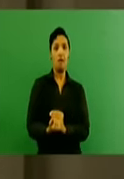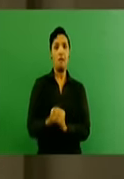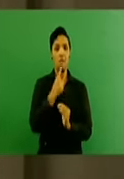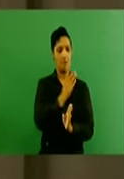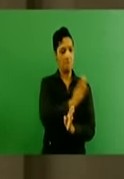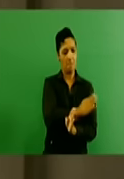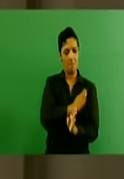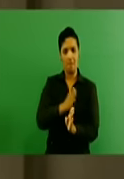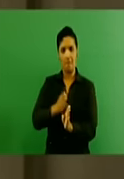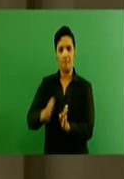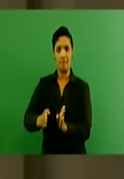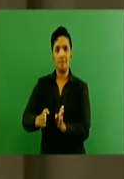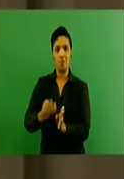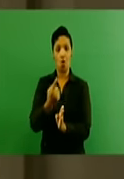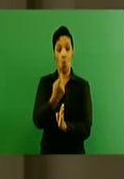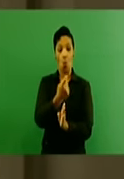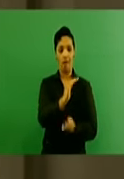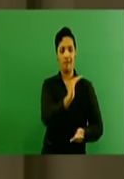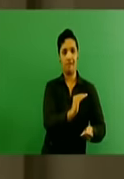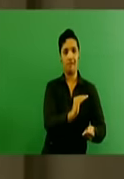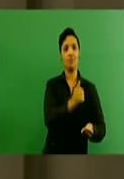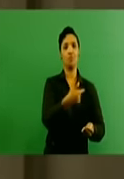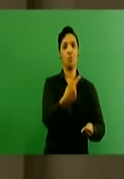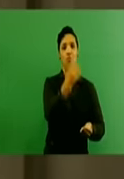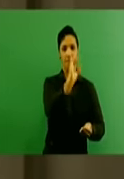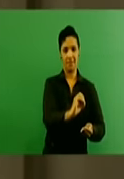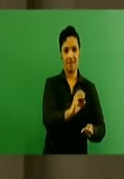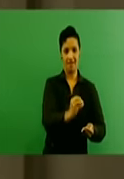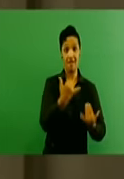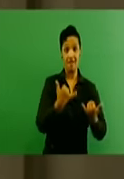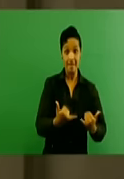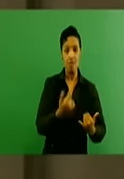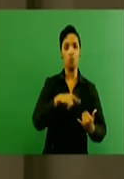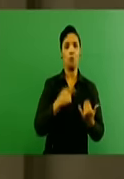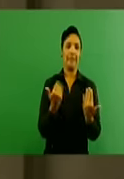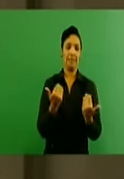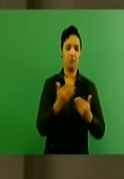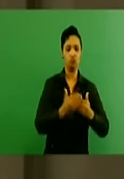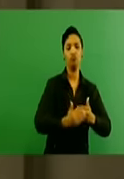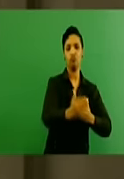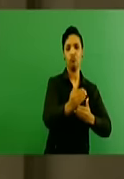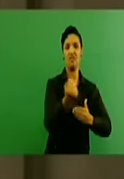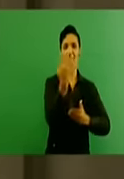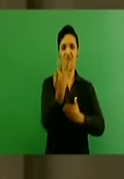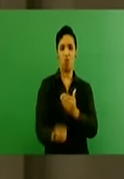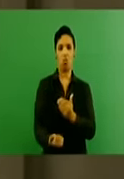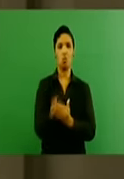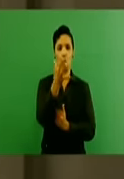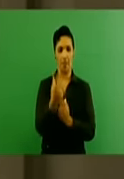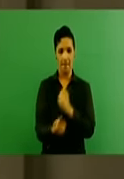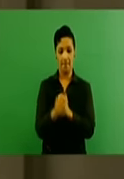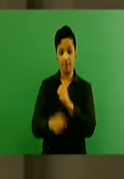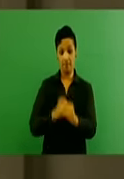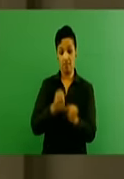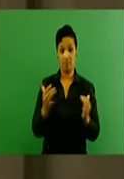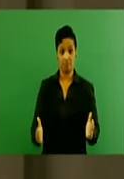quarters, a one-quarter breach at 6.1% is now expected in the 4th quarter of this